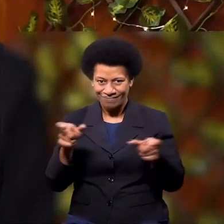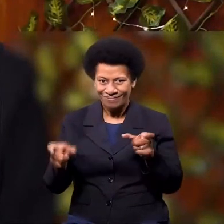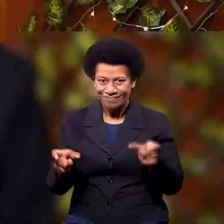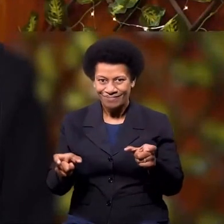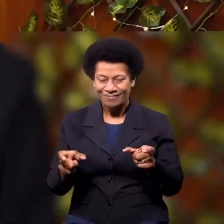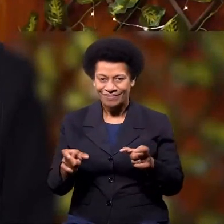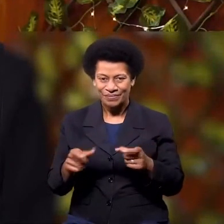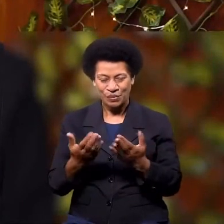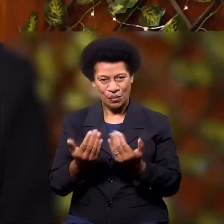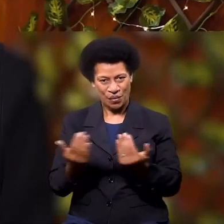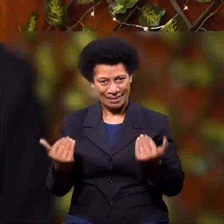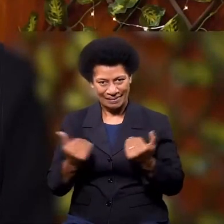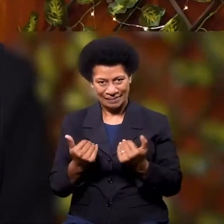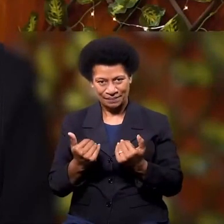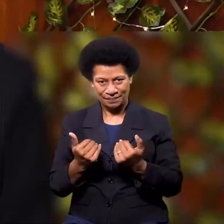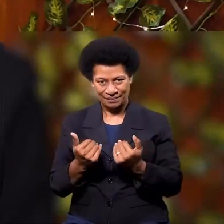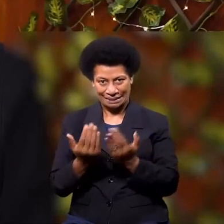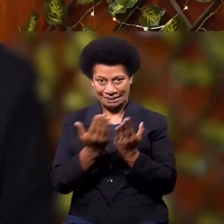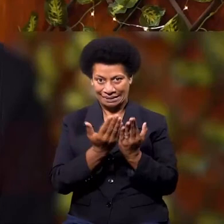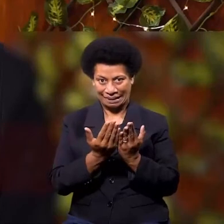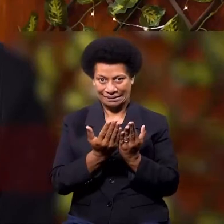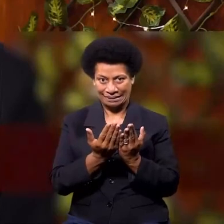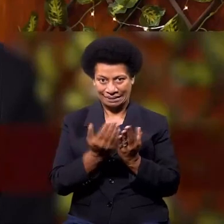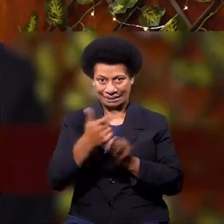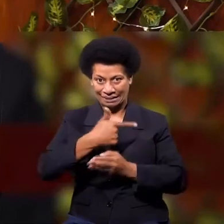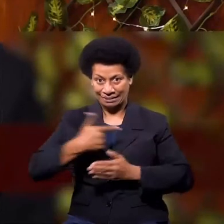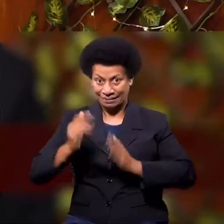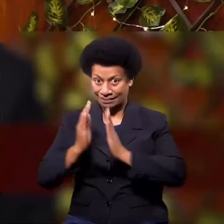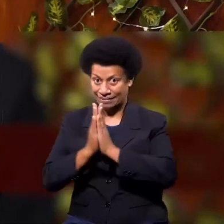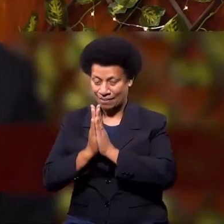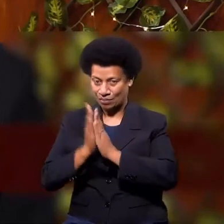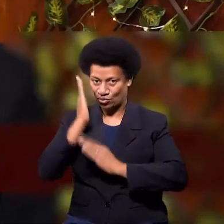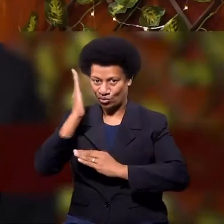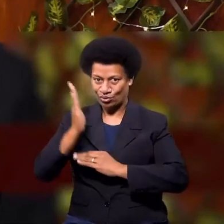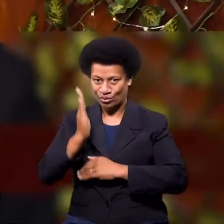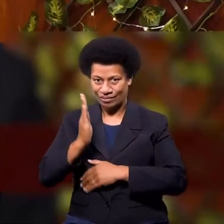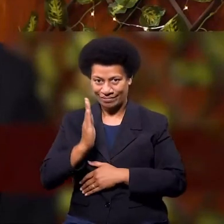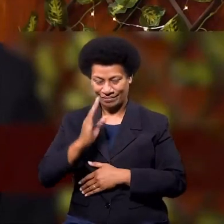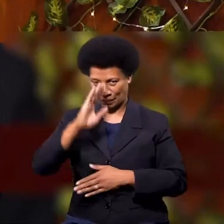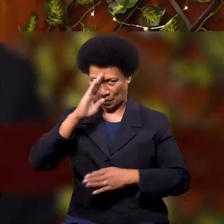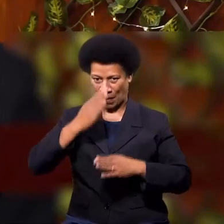Welcome to another Sabbath School lesson study. I know that we're all excited about